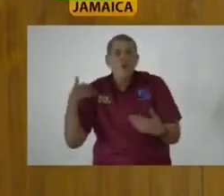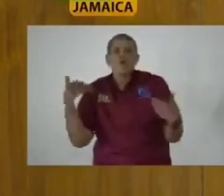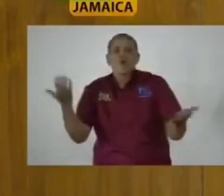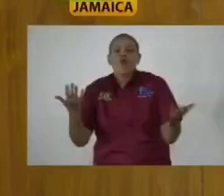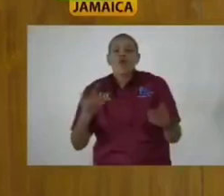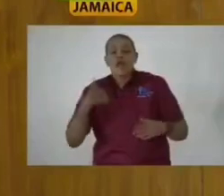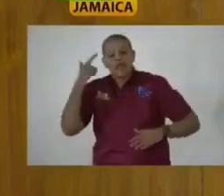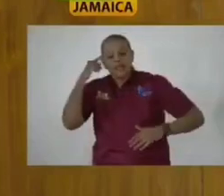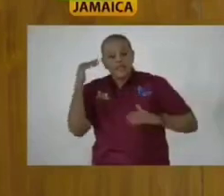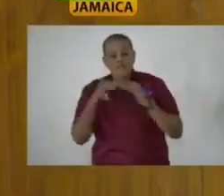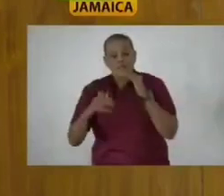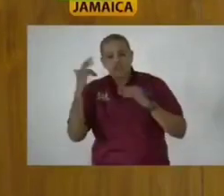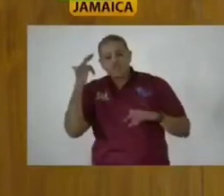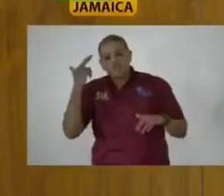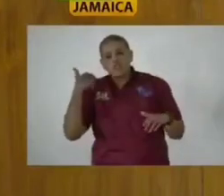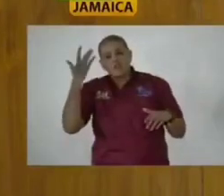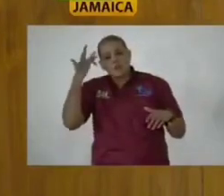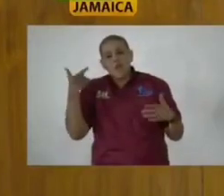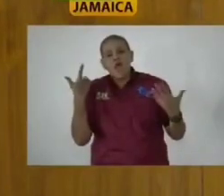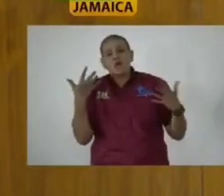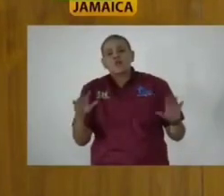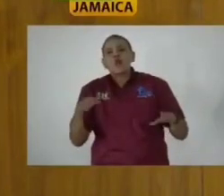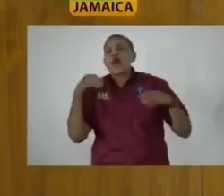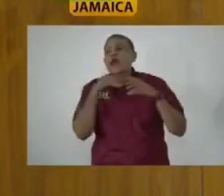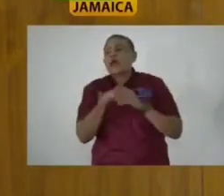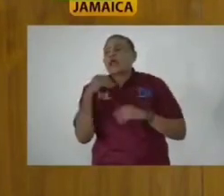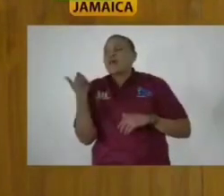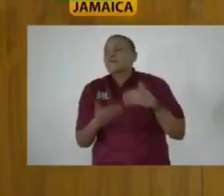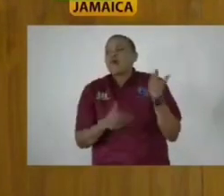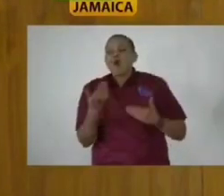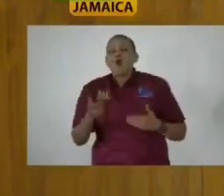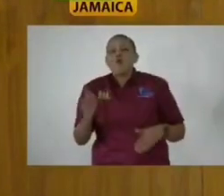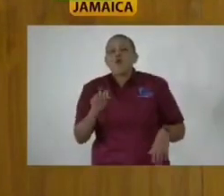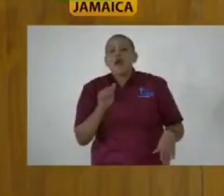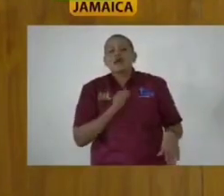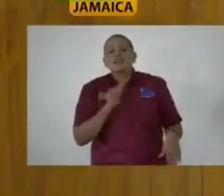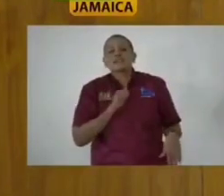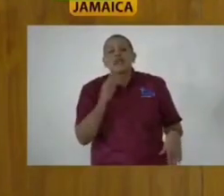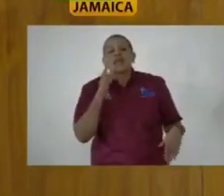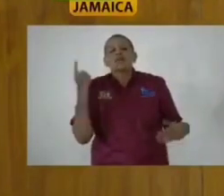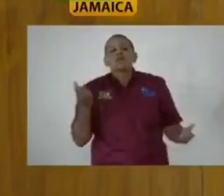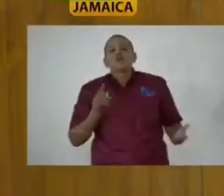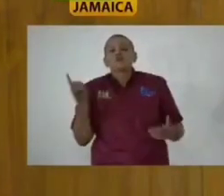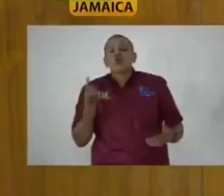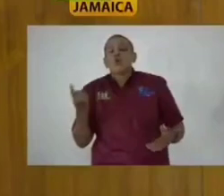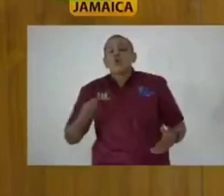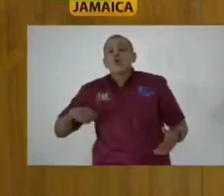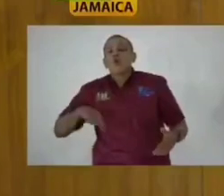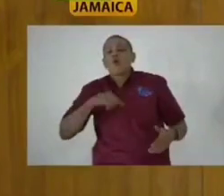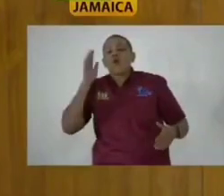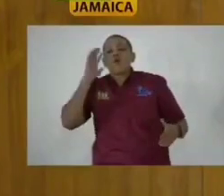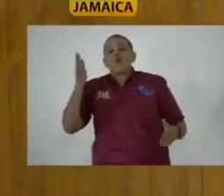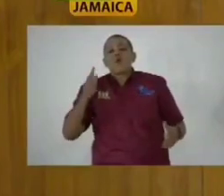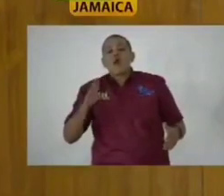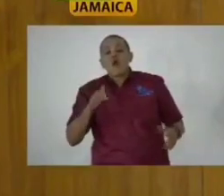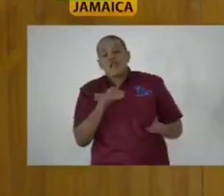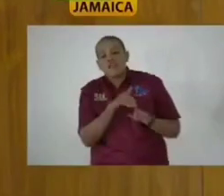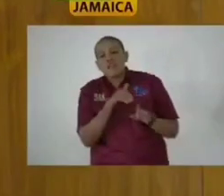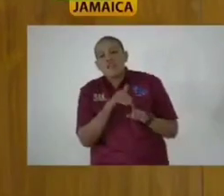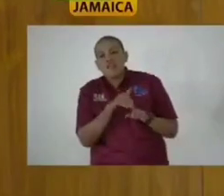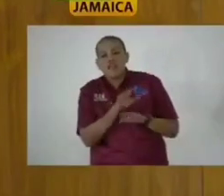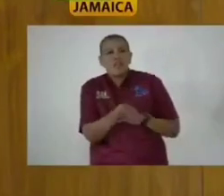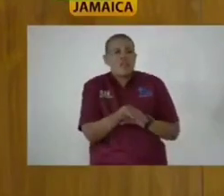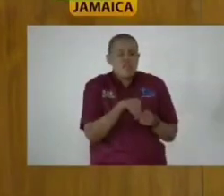it's fair and reasonable because I don't want to go into a process where I am going to be somehow, we are going to be co-opted into